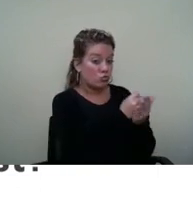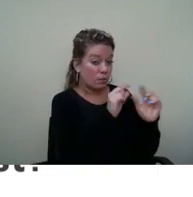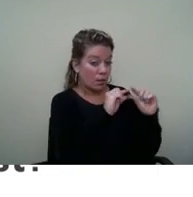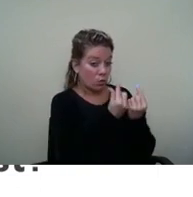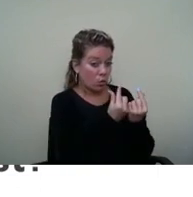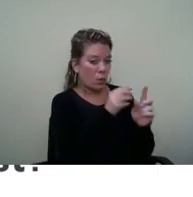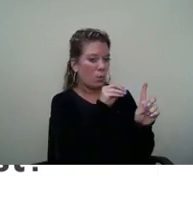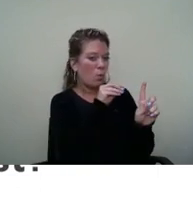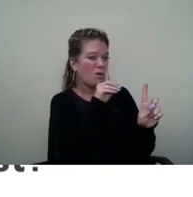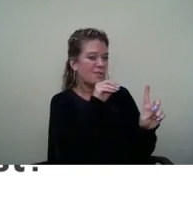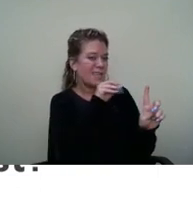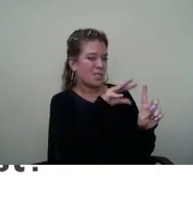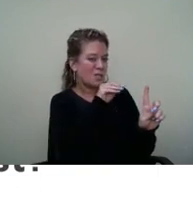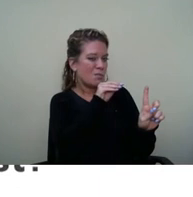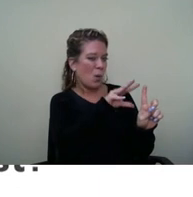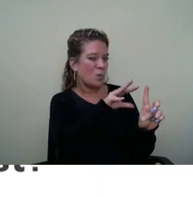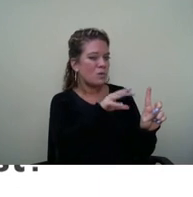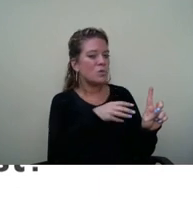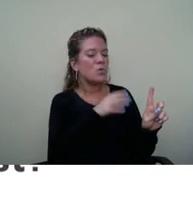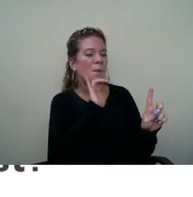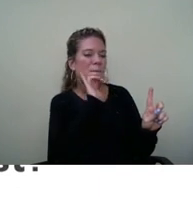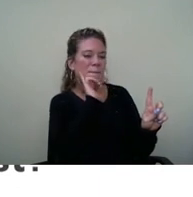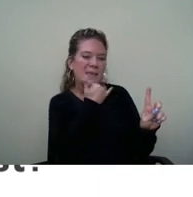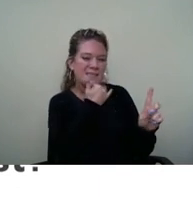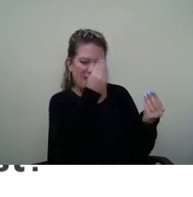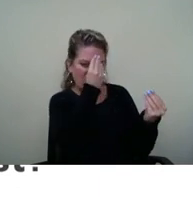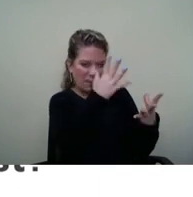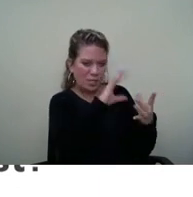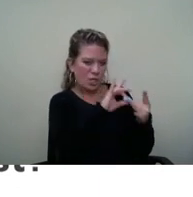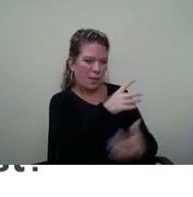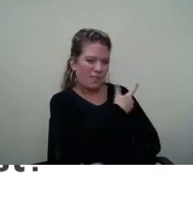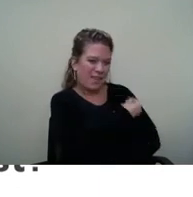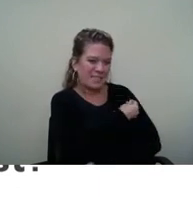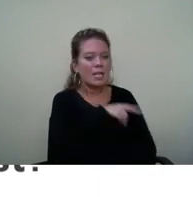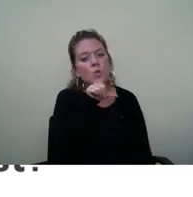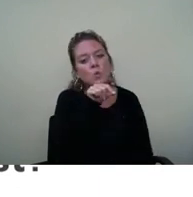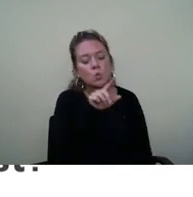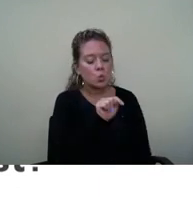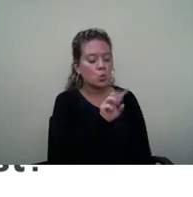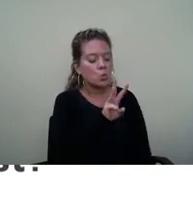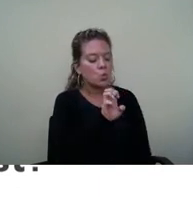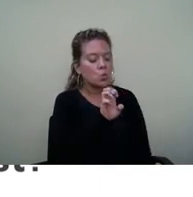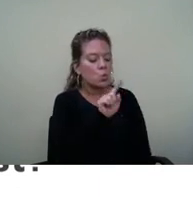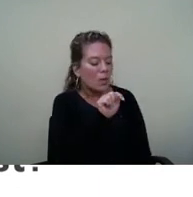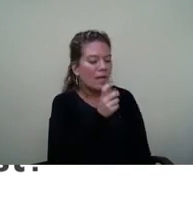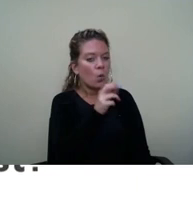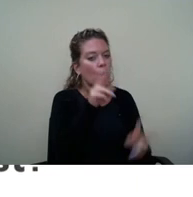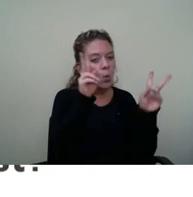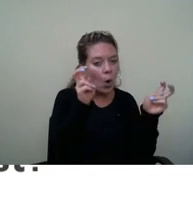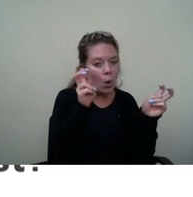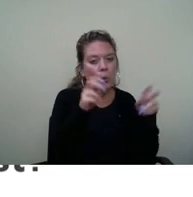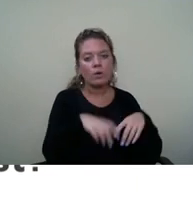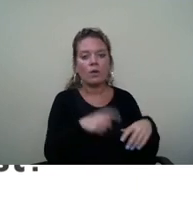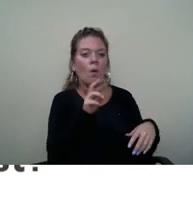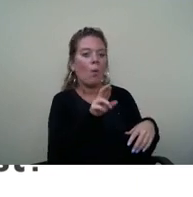to misinformation about the vaccine, maybe a tweet or a quote of some kind, or maybe